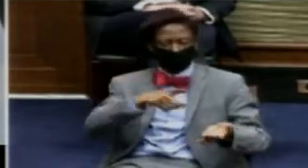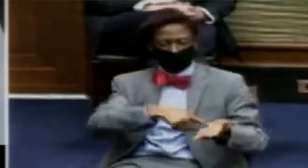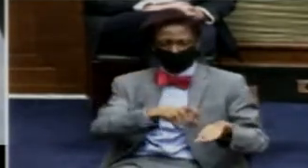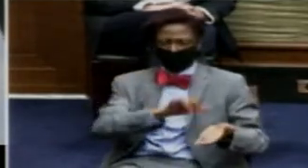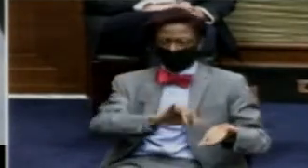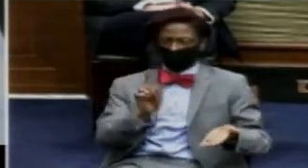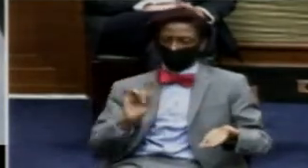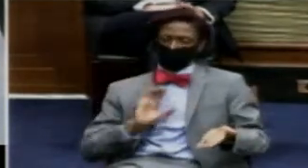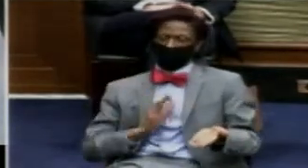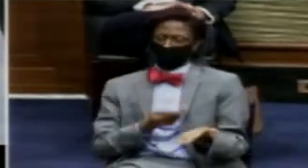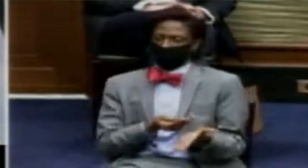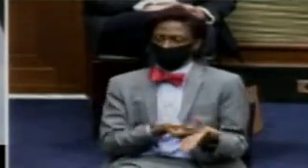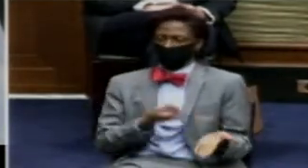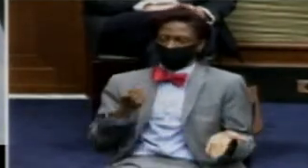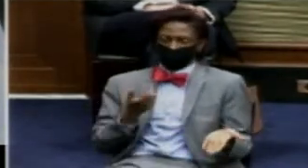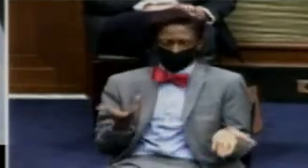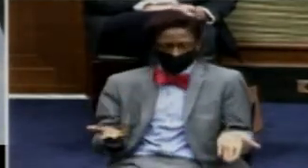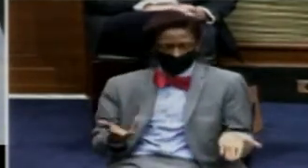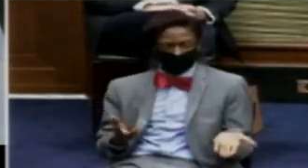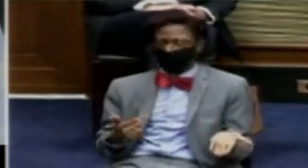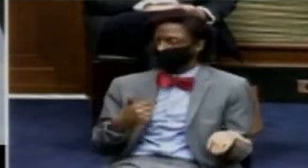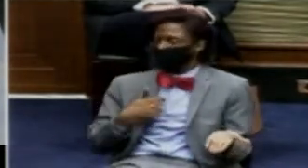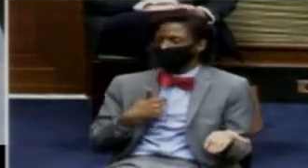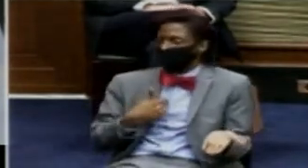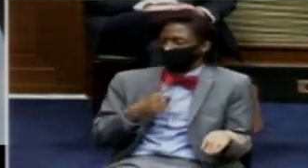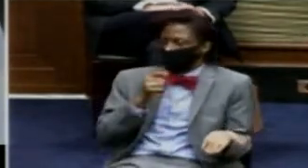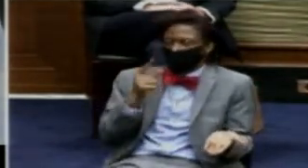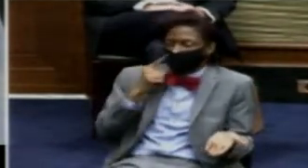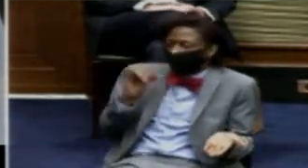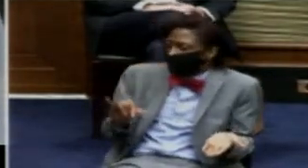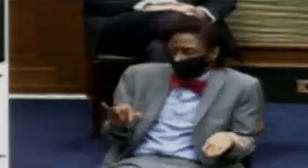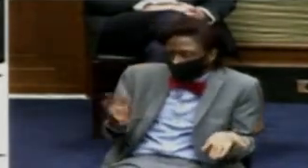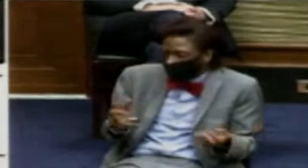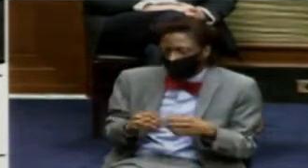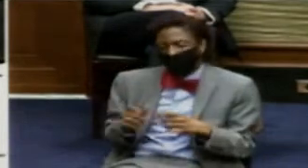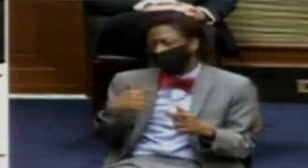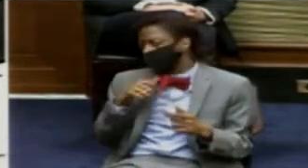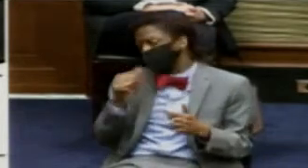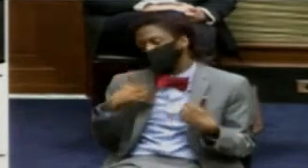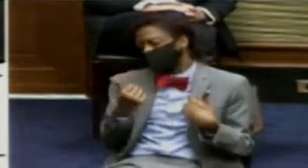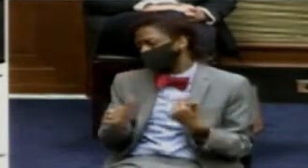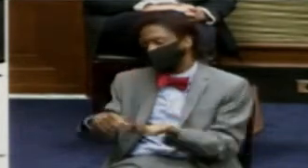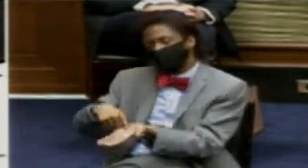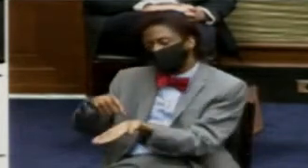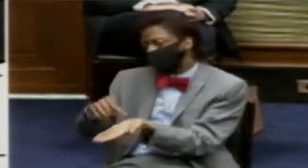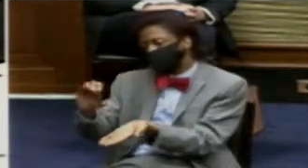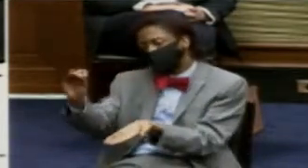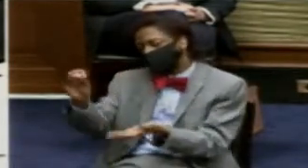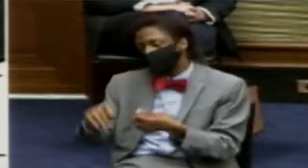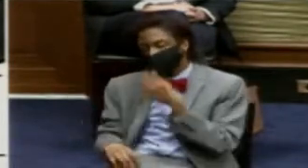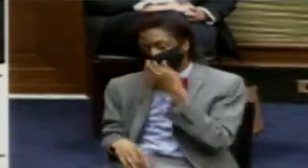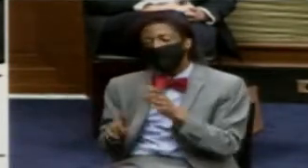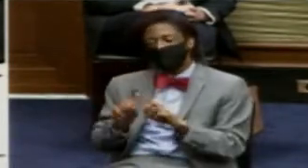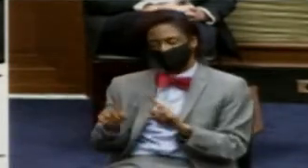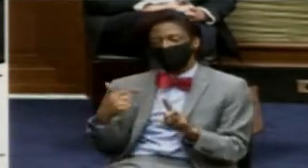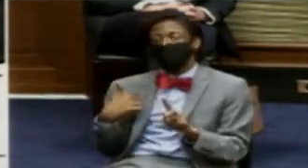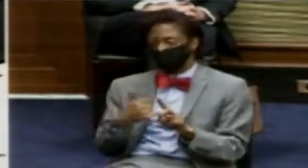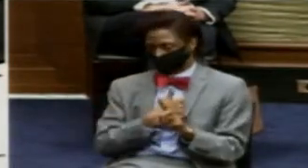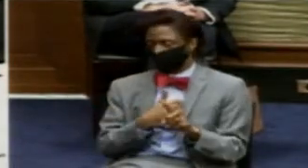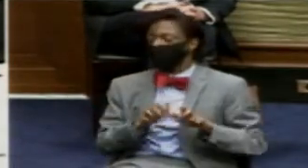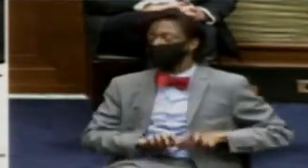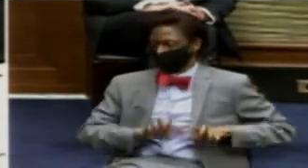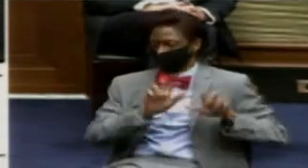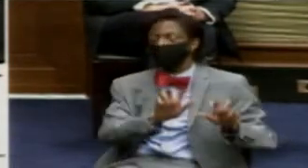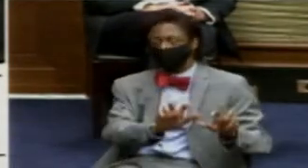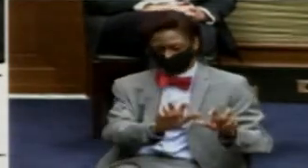from. Sure. And I'm not aware of virtually any of that in your city. We do not have any mines, Congressman, but we are investing